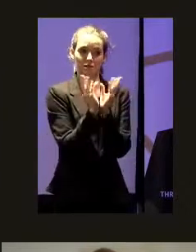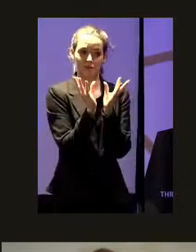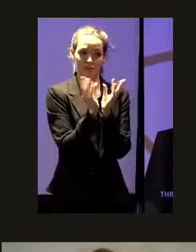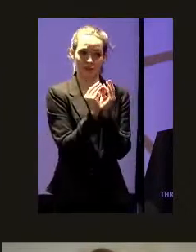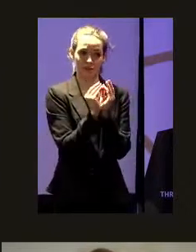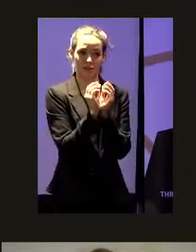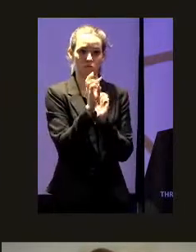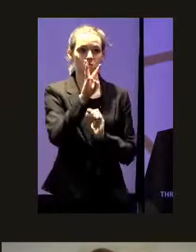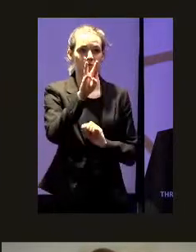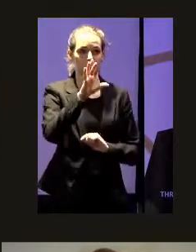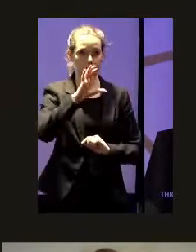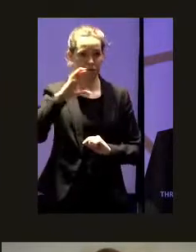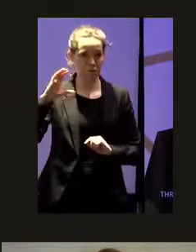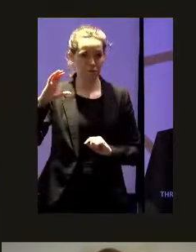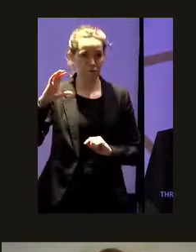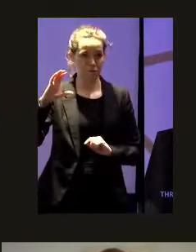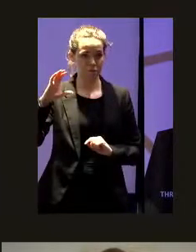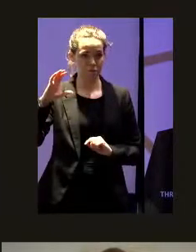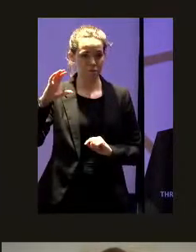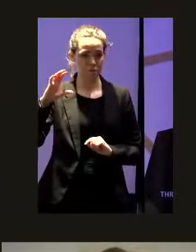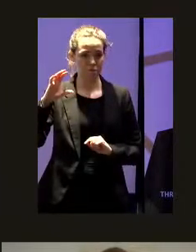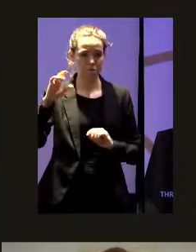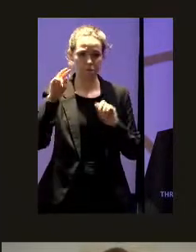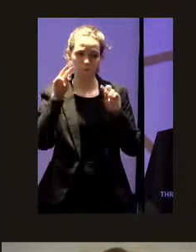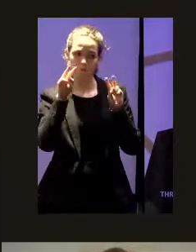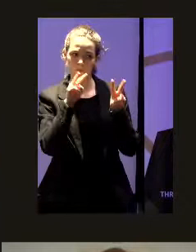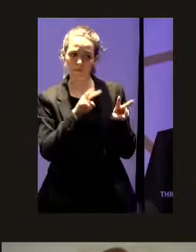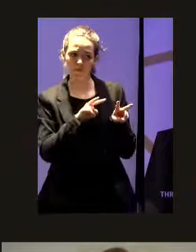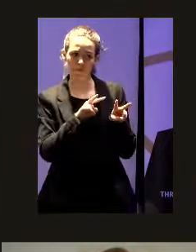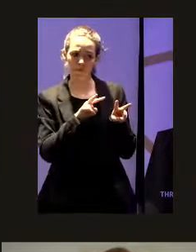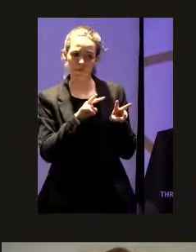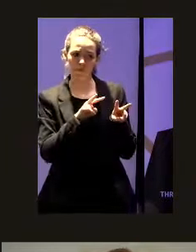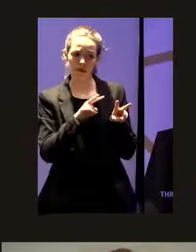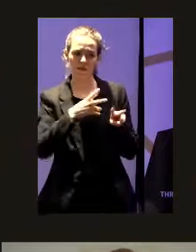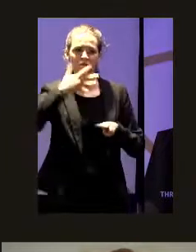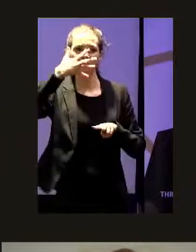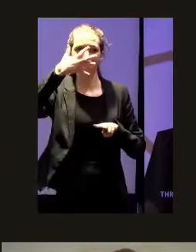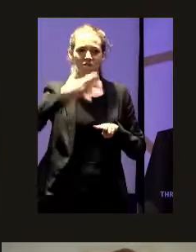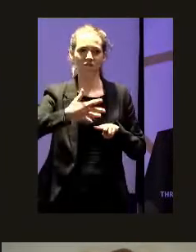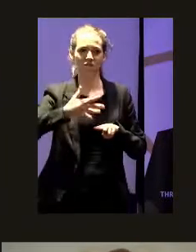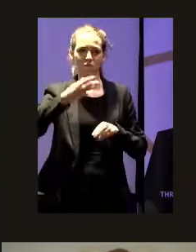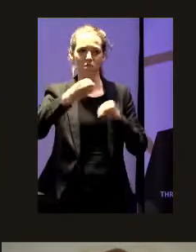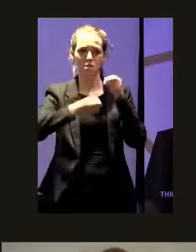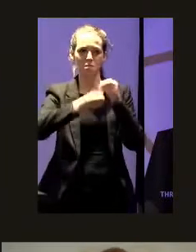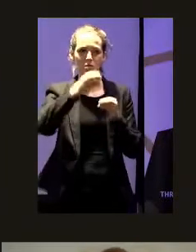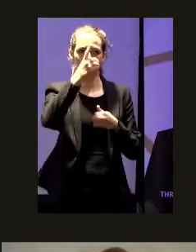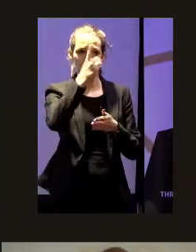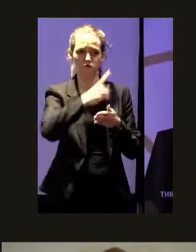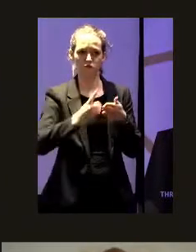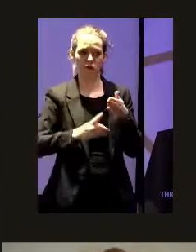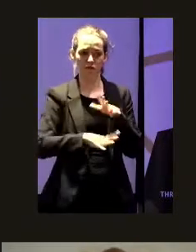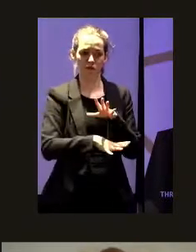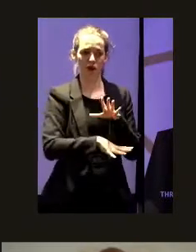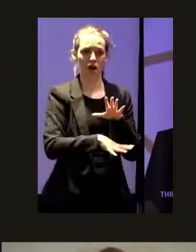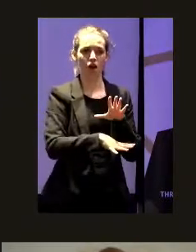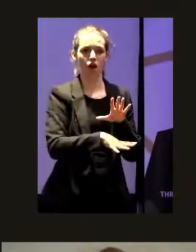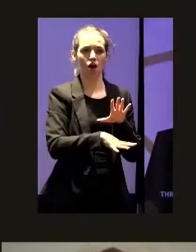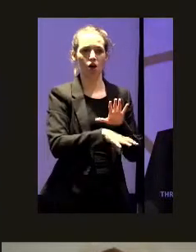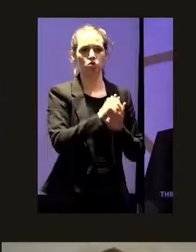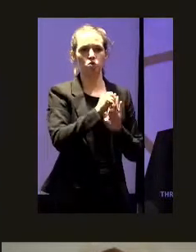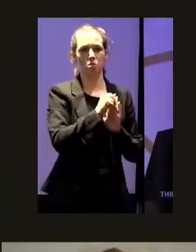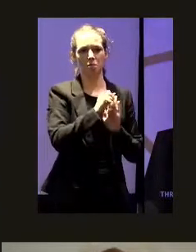Cape, will have to adopt a 5th amendment draft, which will then go out through a process